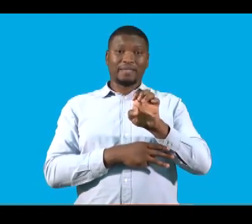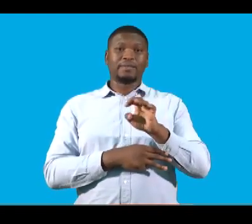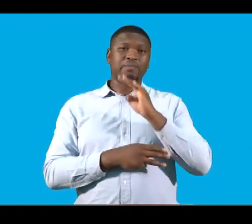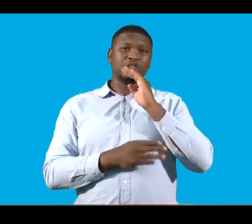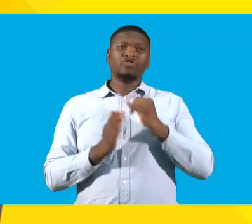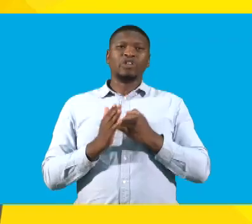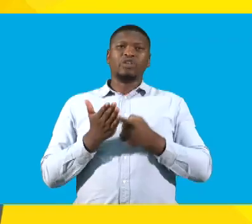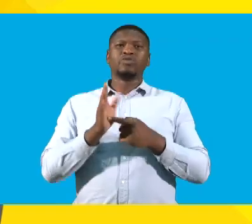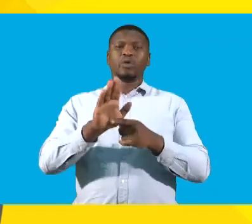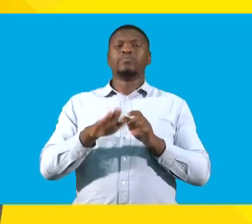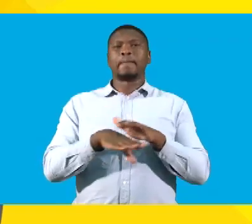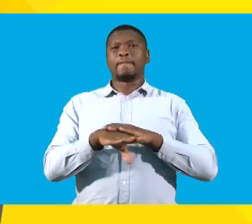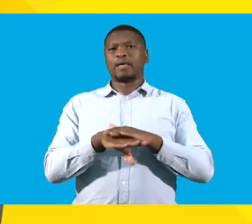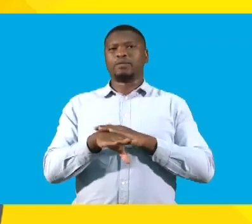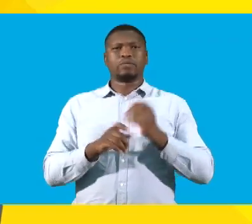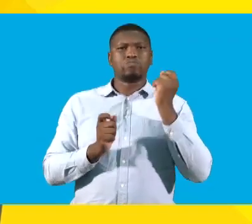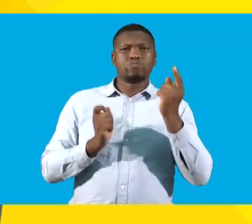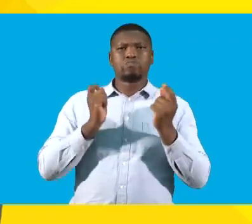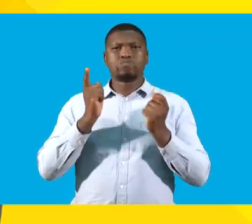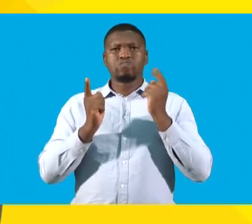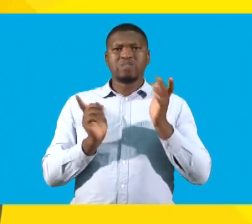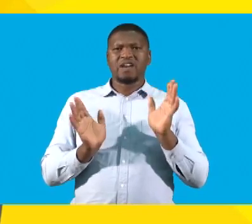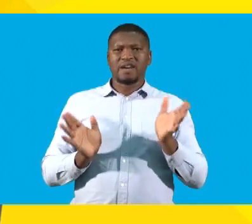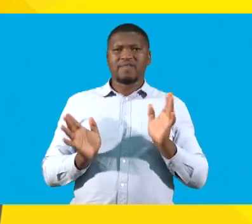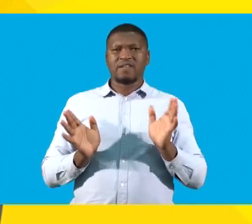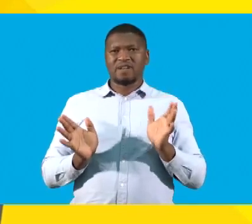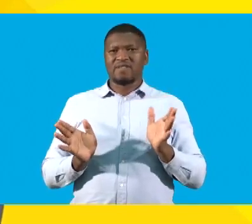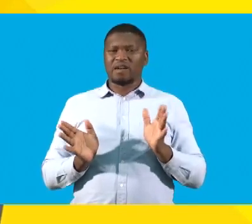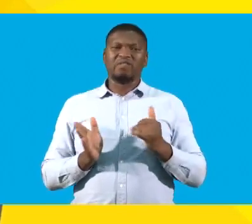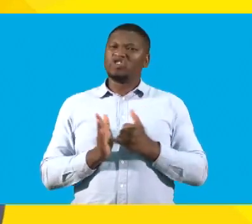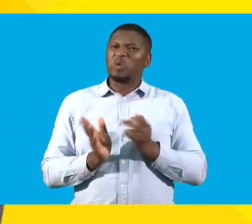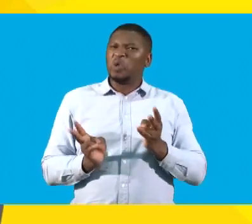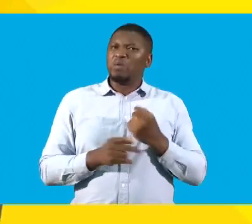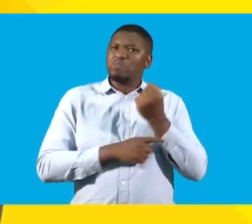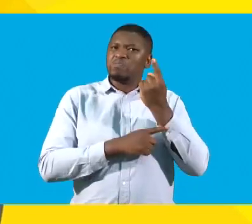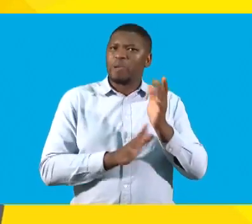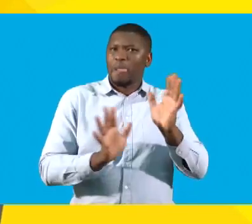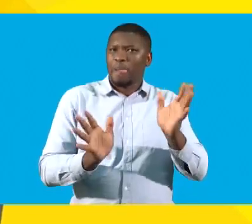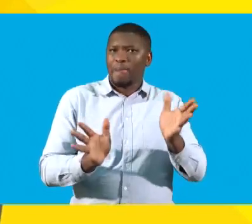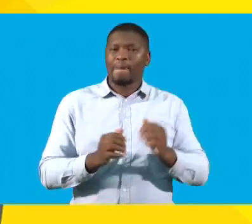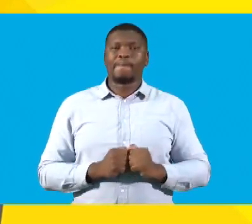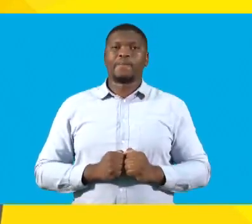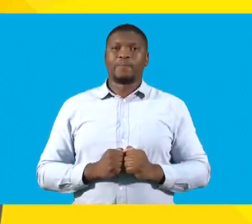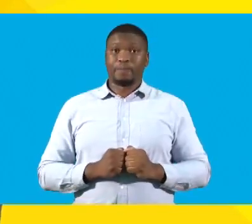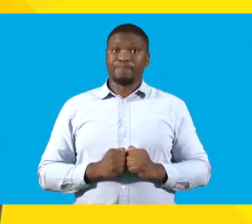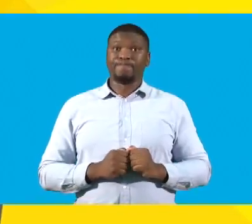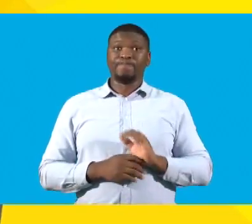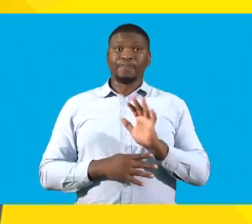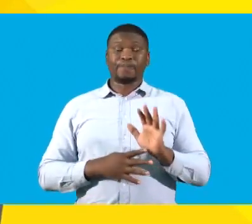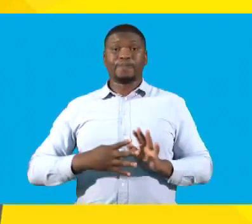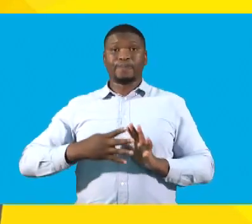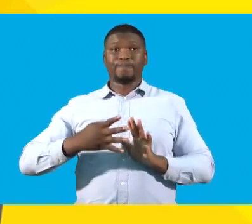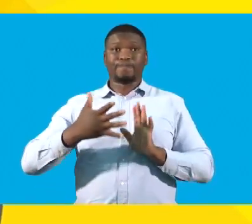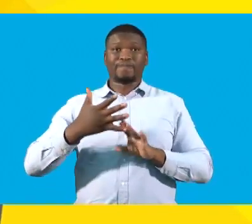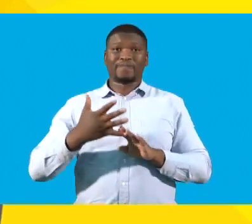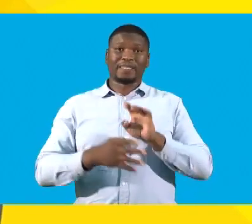if you just show a basic understanding and a moderate knowledge of the novel that you